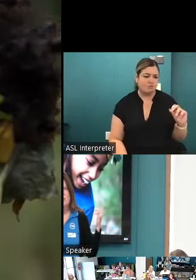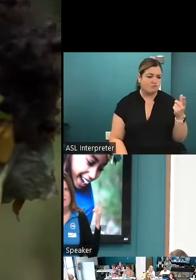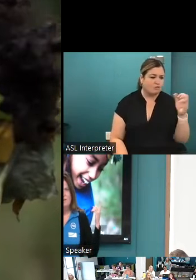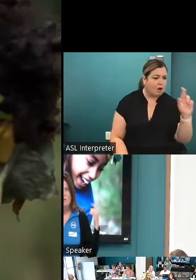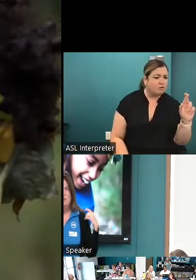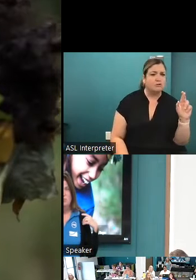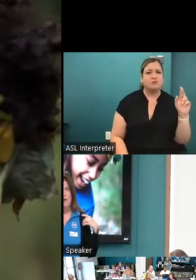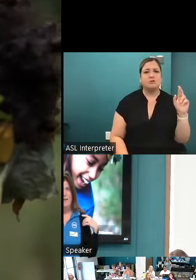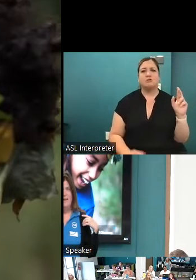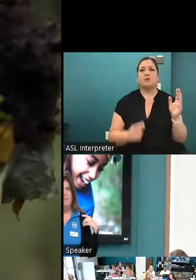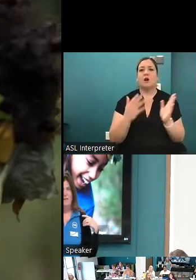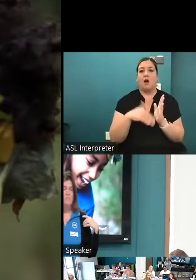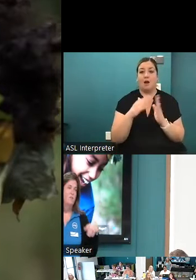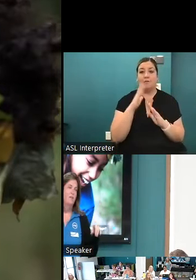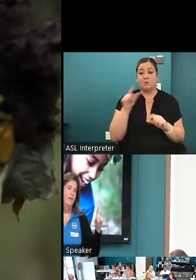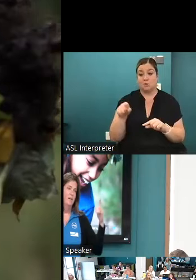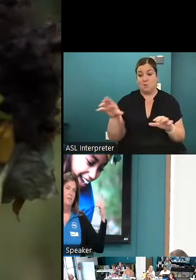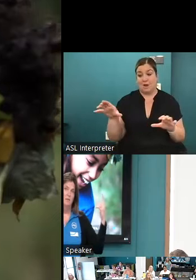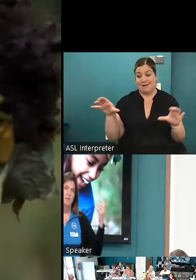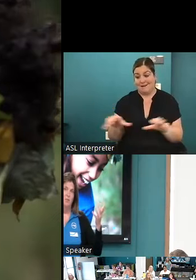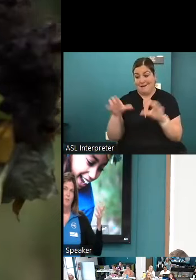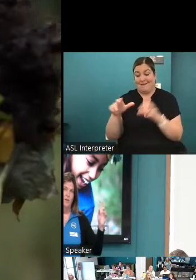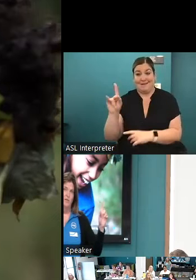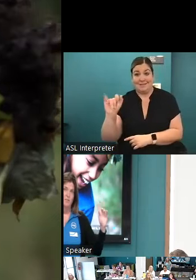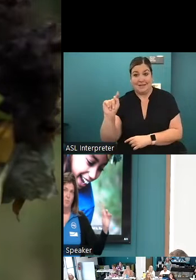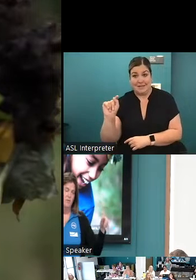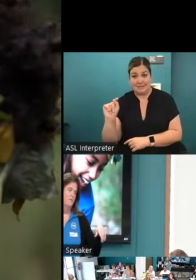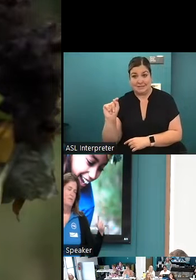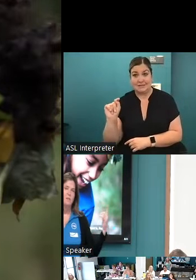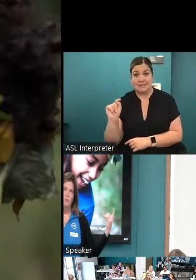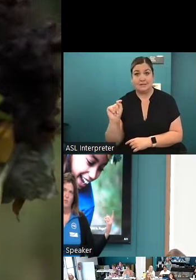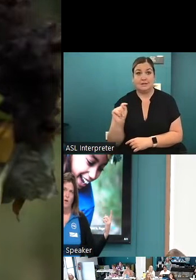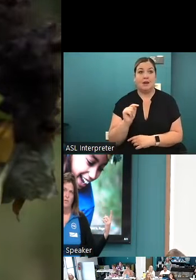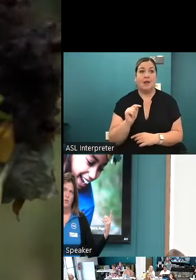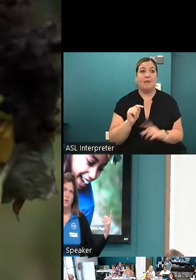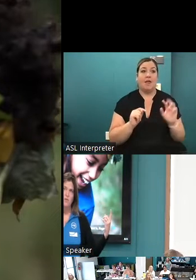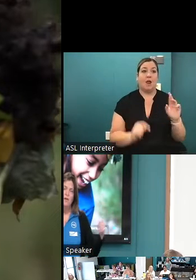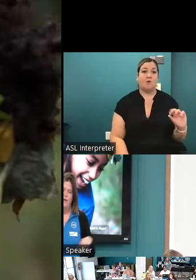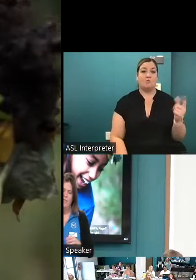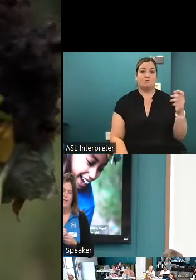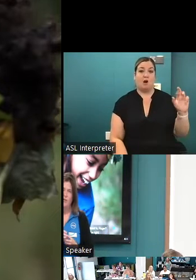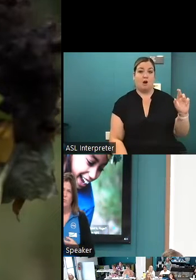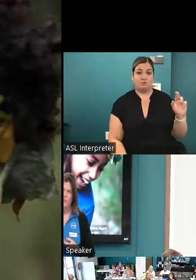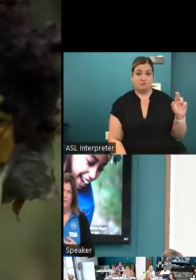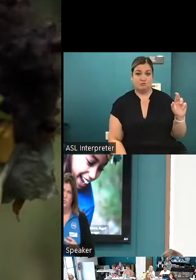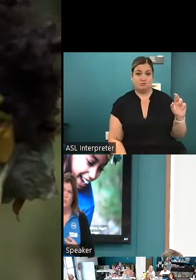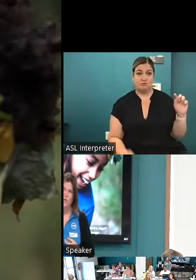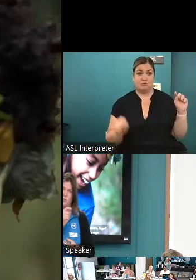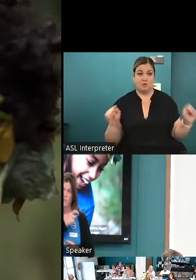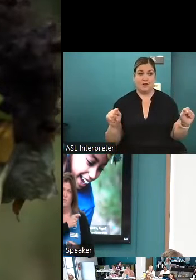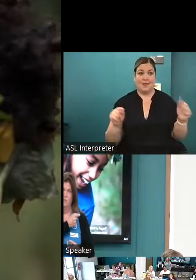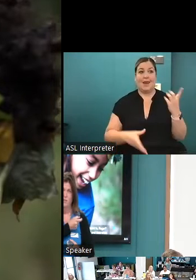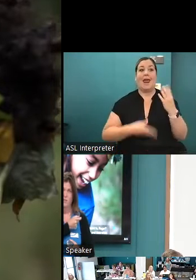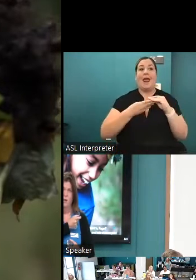Oftentimes they'll get one active lifestyle kit if they're upgrading both ears, and then they'll get the Roger, and then with an extra